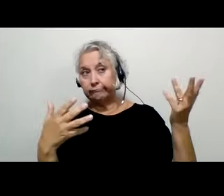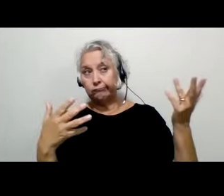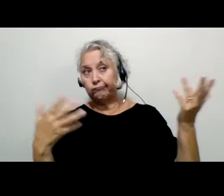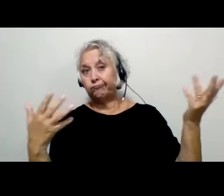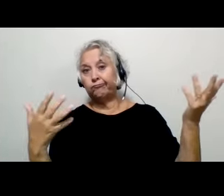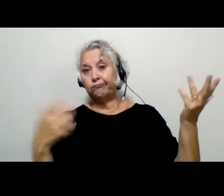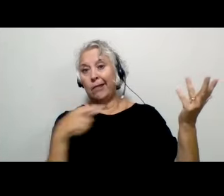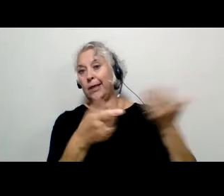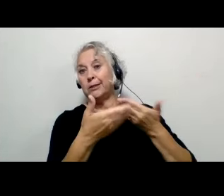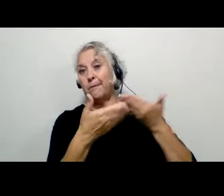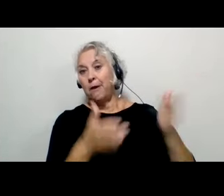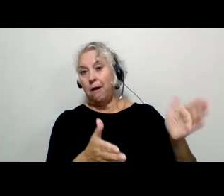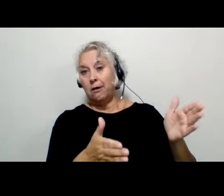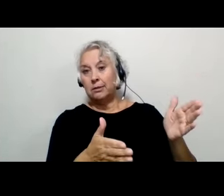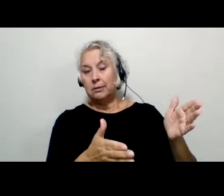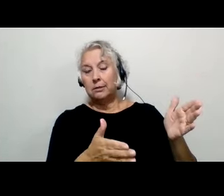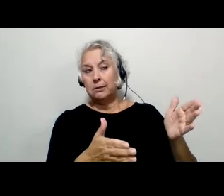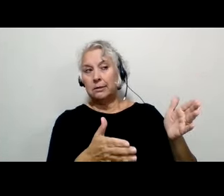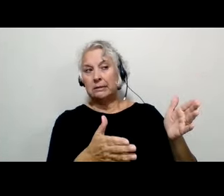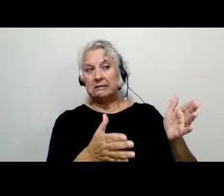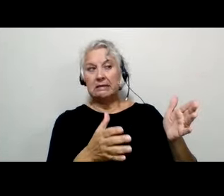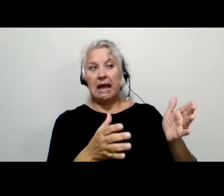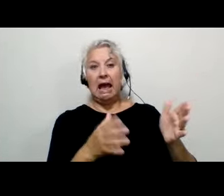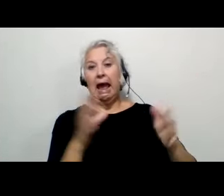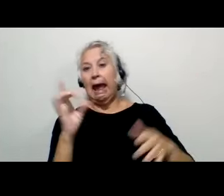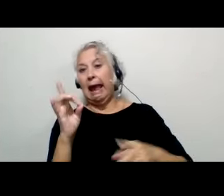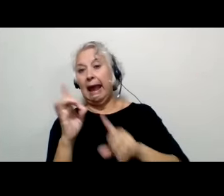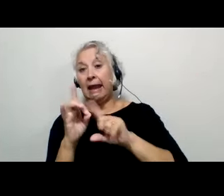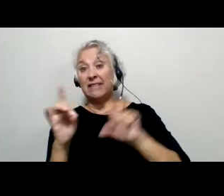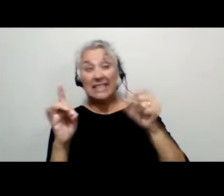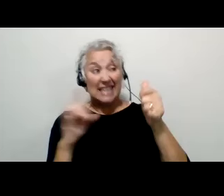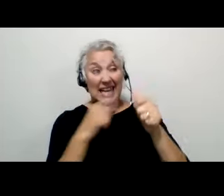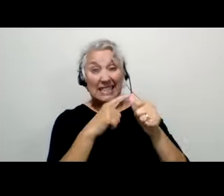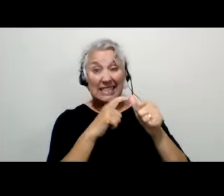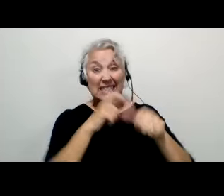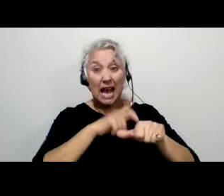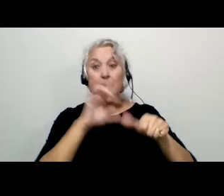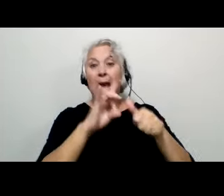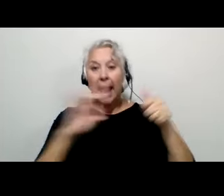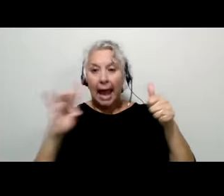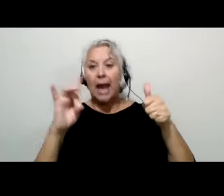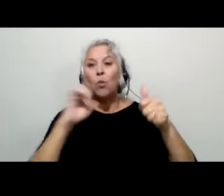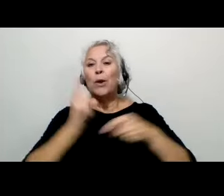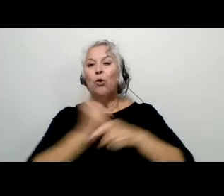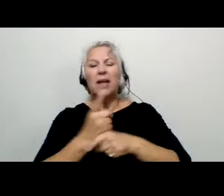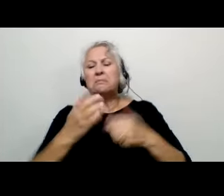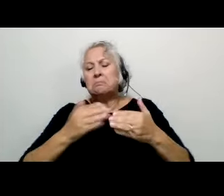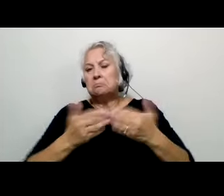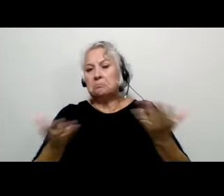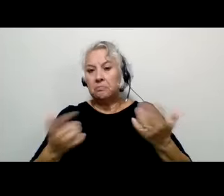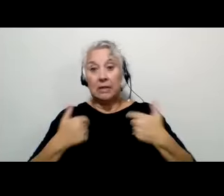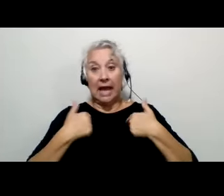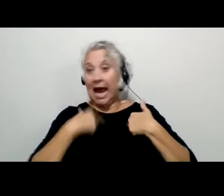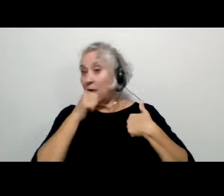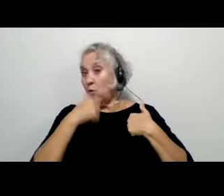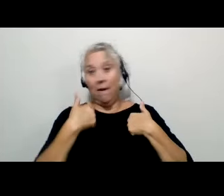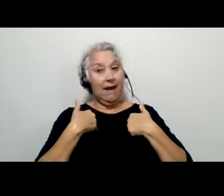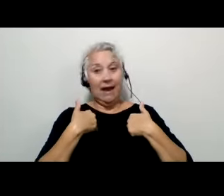this box, and 8 out of 10 times they'll get it correct, however you would want to do it. I don't have one that